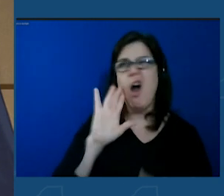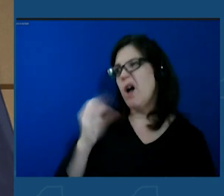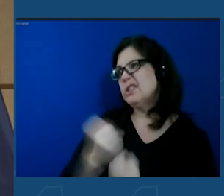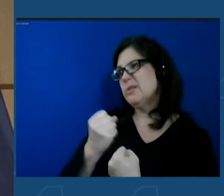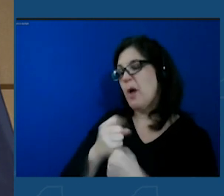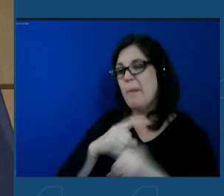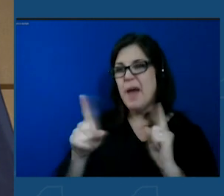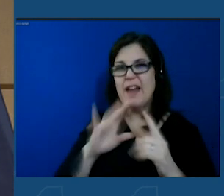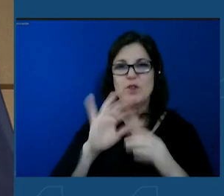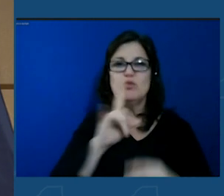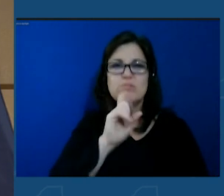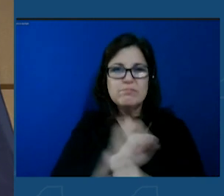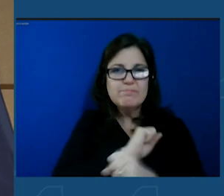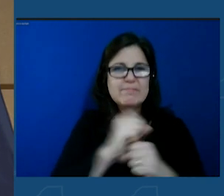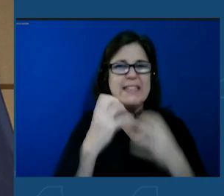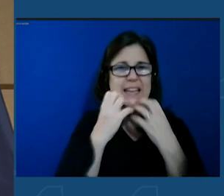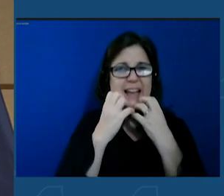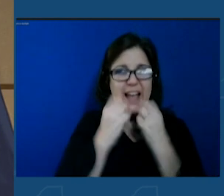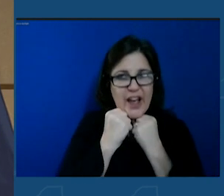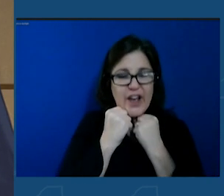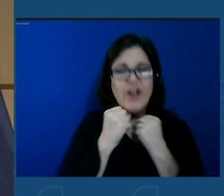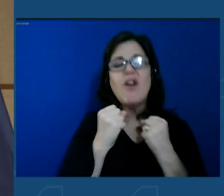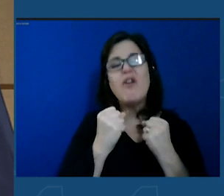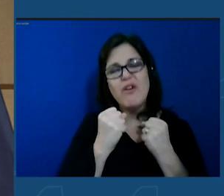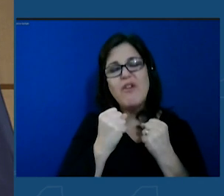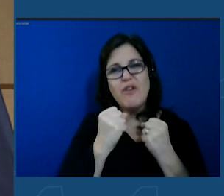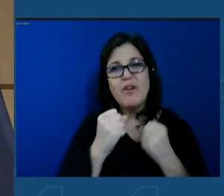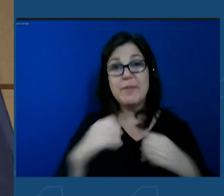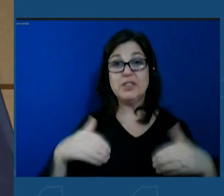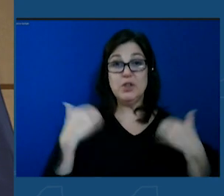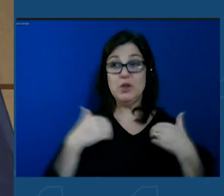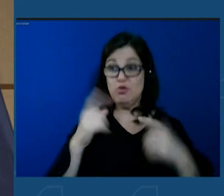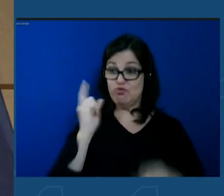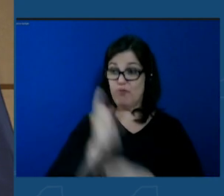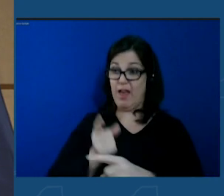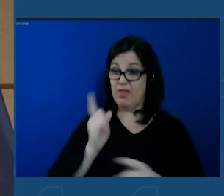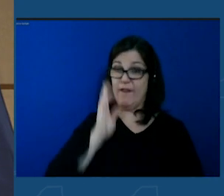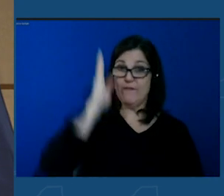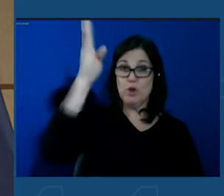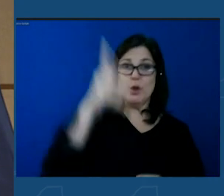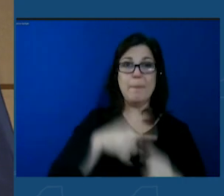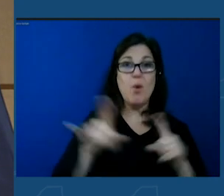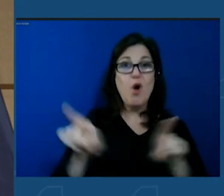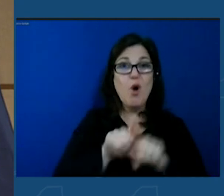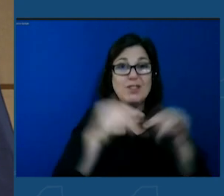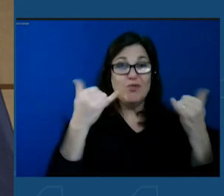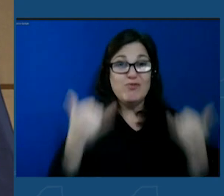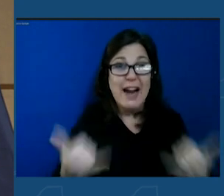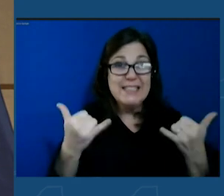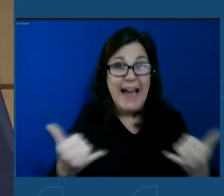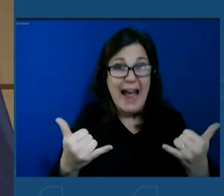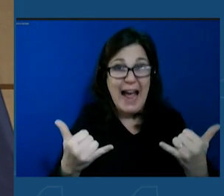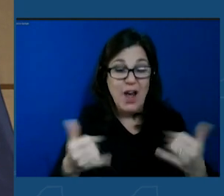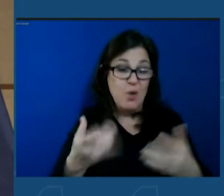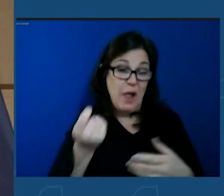care. Because the youth are not only the future, but we are the right now. We're kind of pushing you guys out the way.